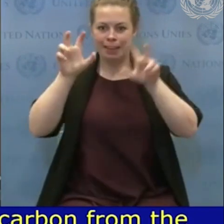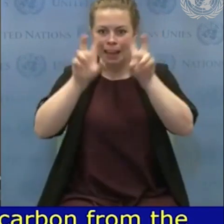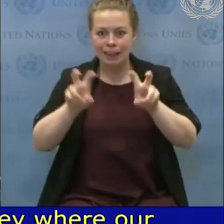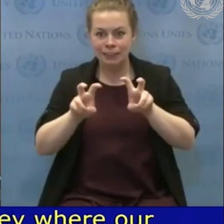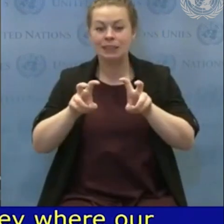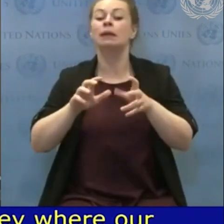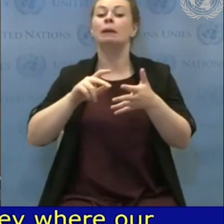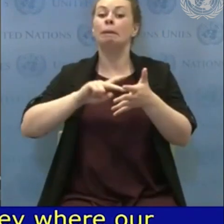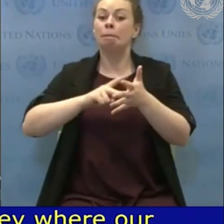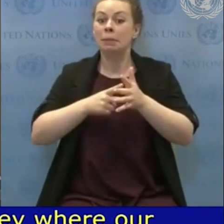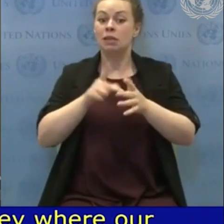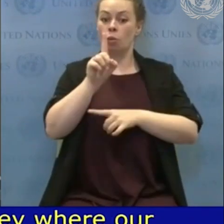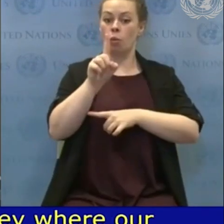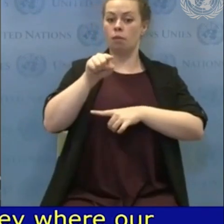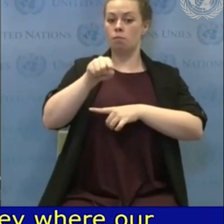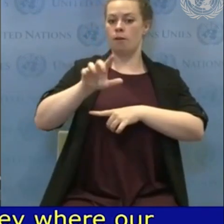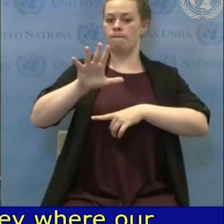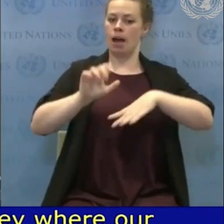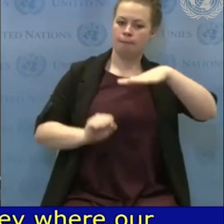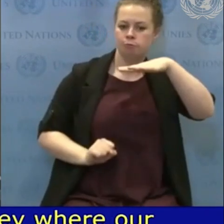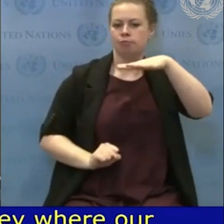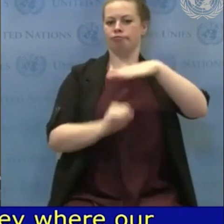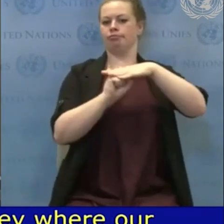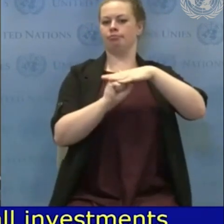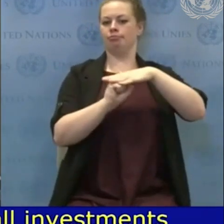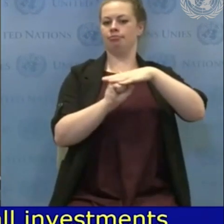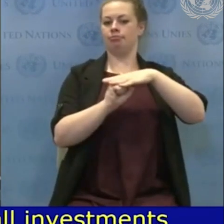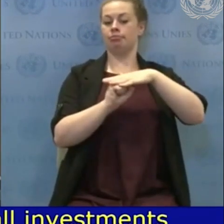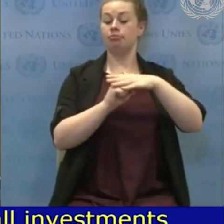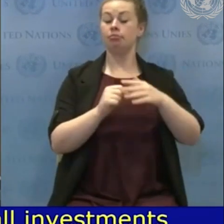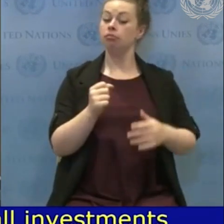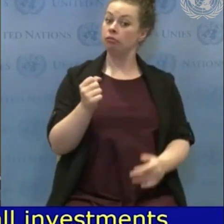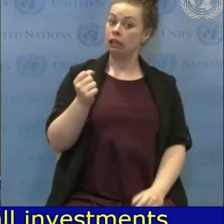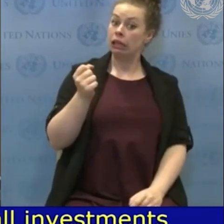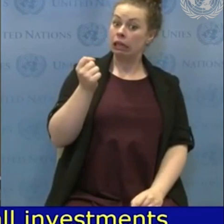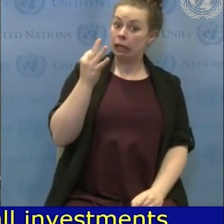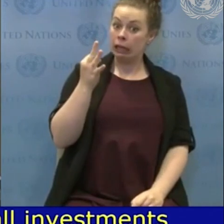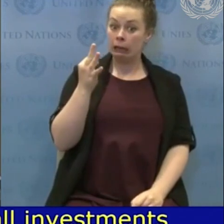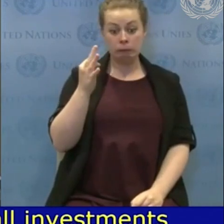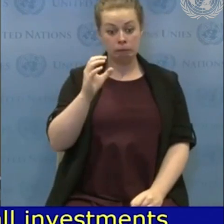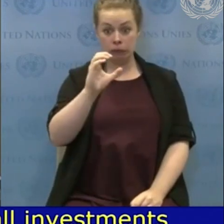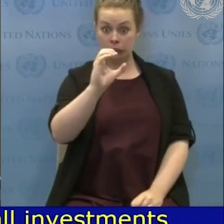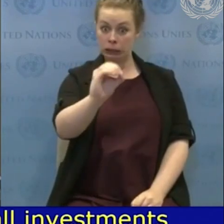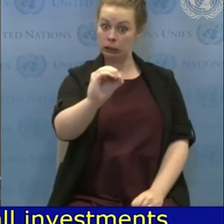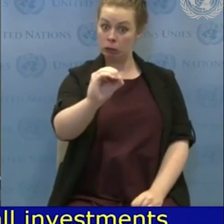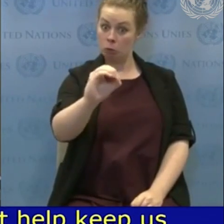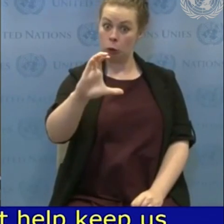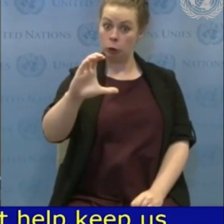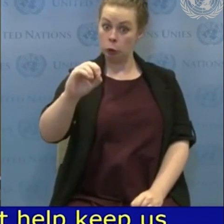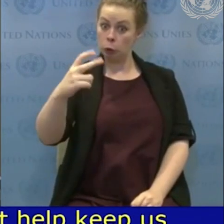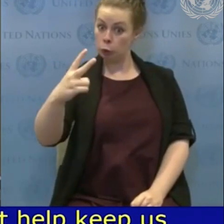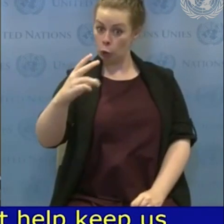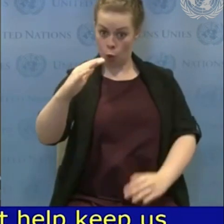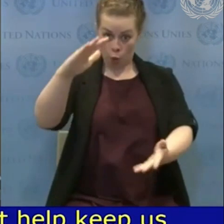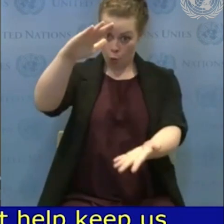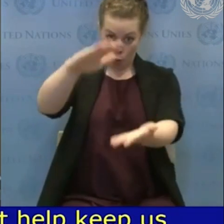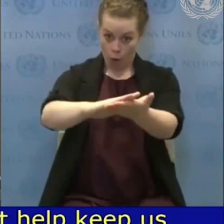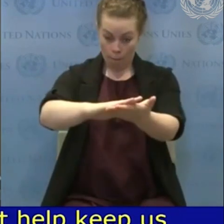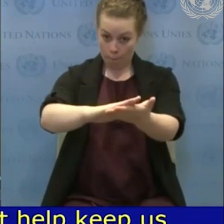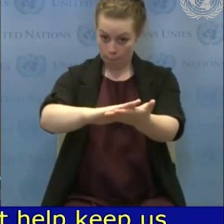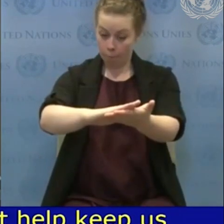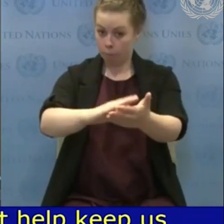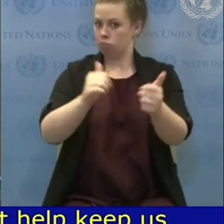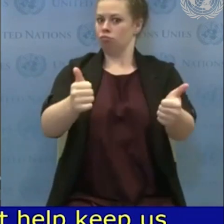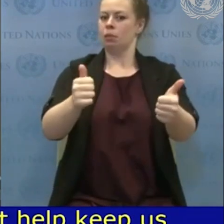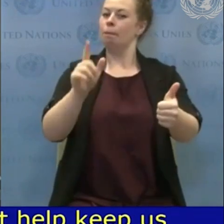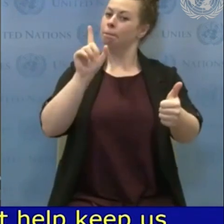Even if we reach net zero, we will still face impacts from our warming climate and rising sea levels. This means that we must ramp up